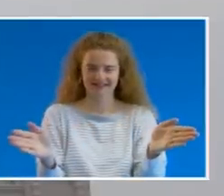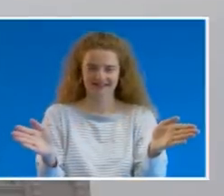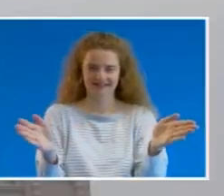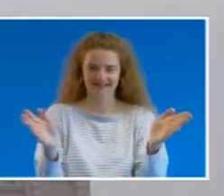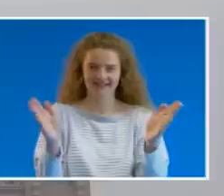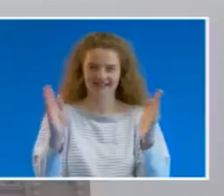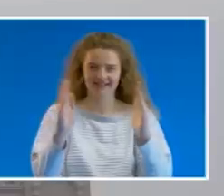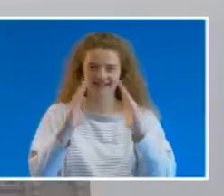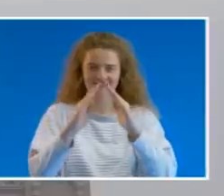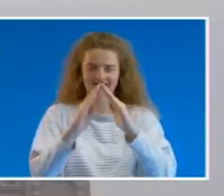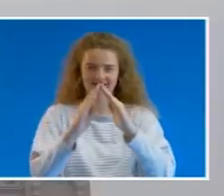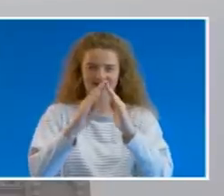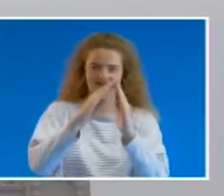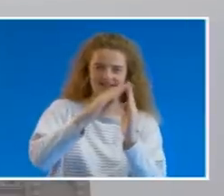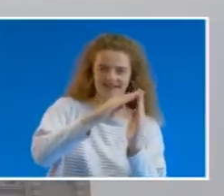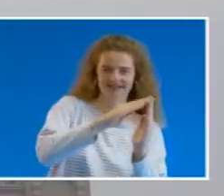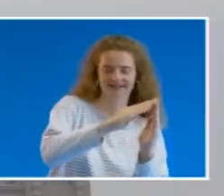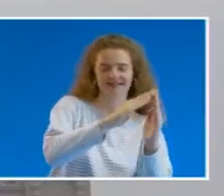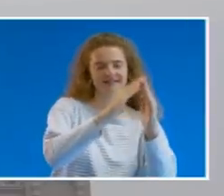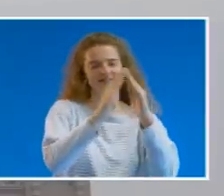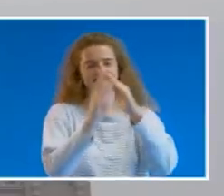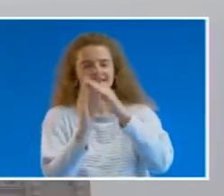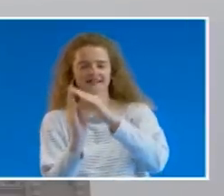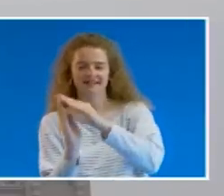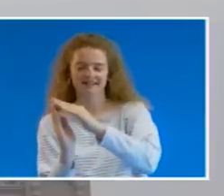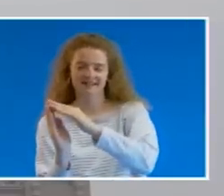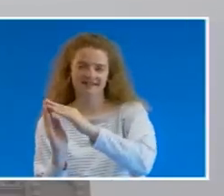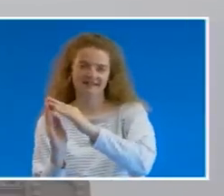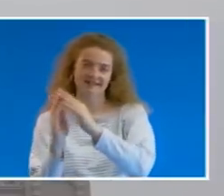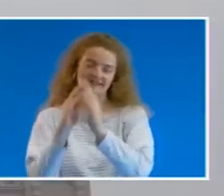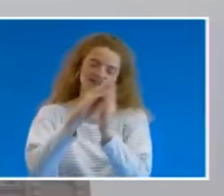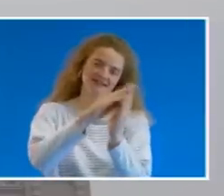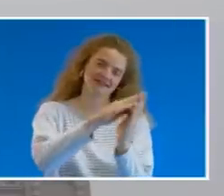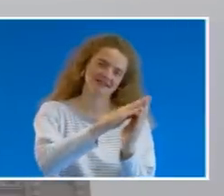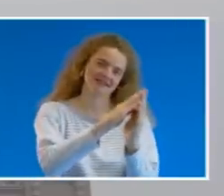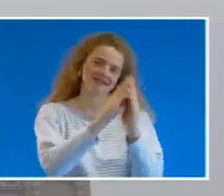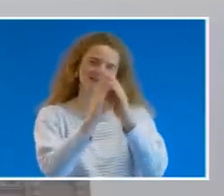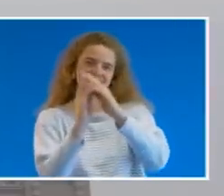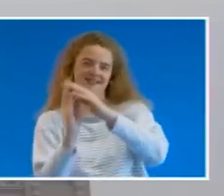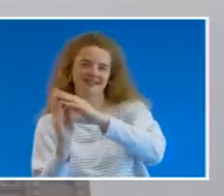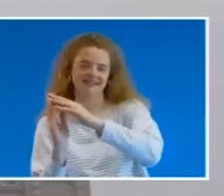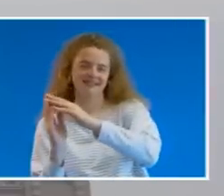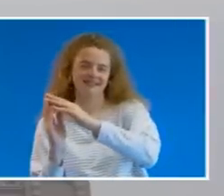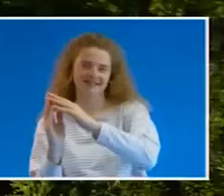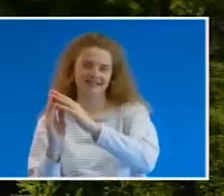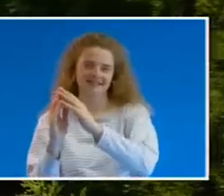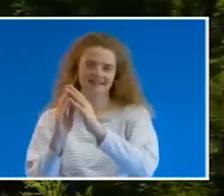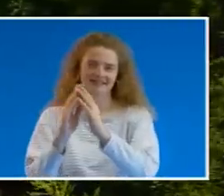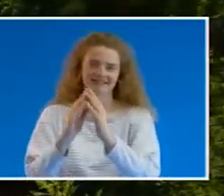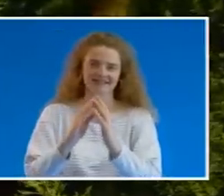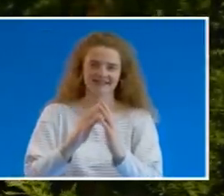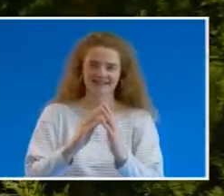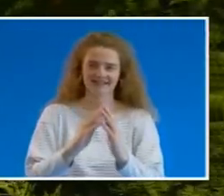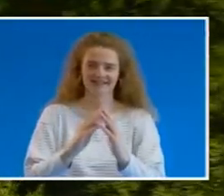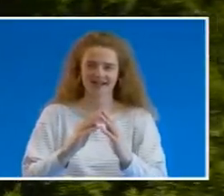gate. My little house bends up and down. My little house is the oldest in town. Here